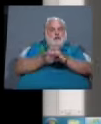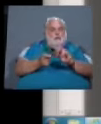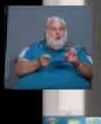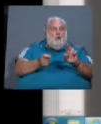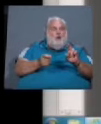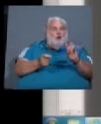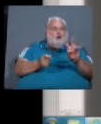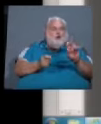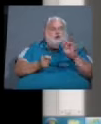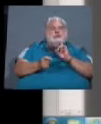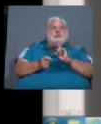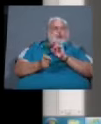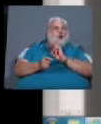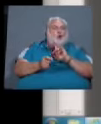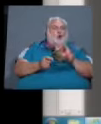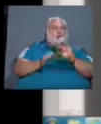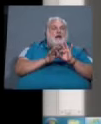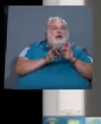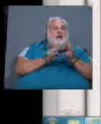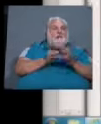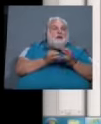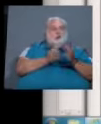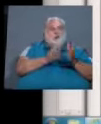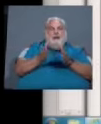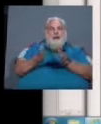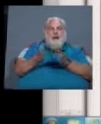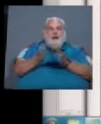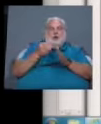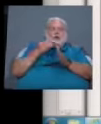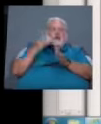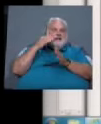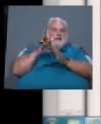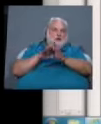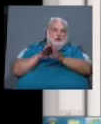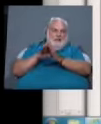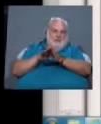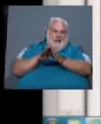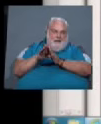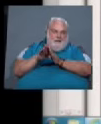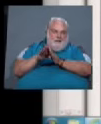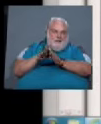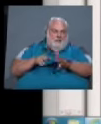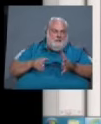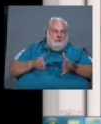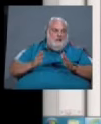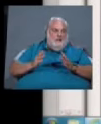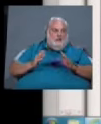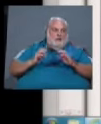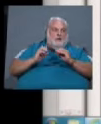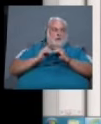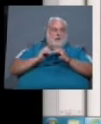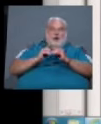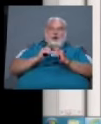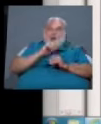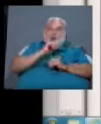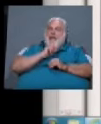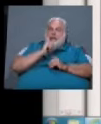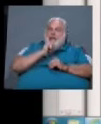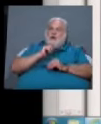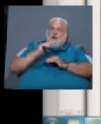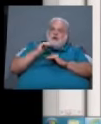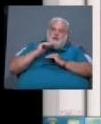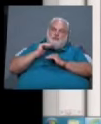R2 single family to plan residential development to allow for an